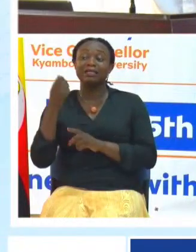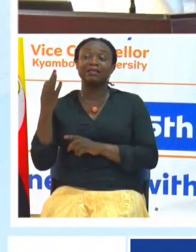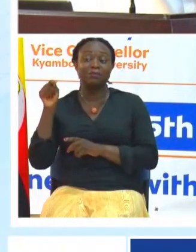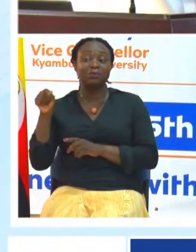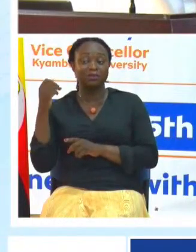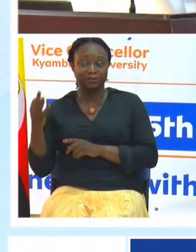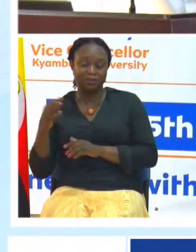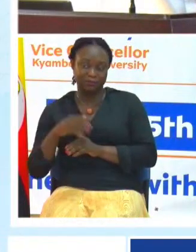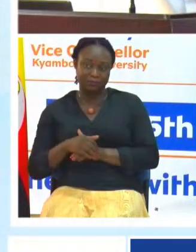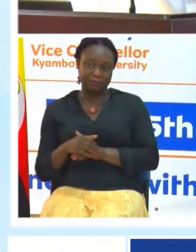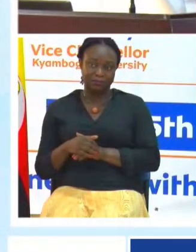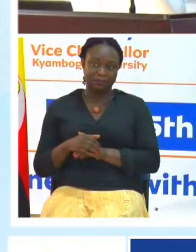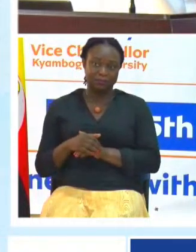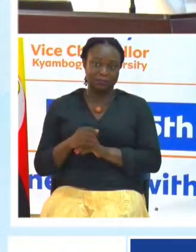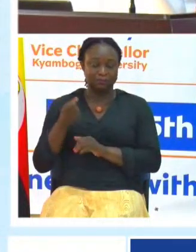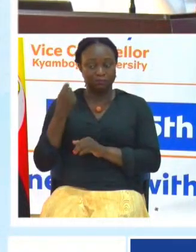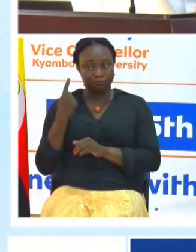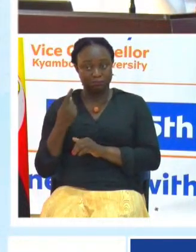3.3.